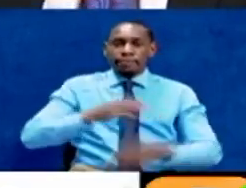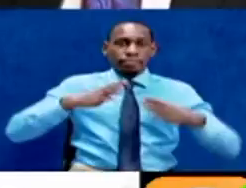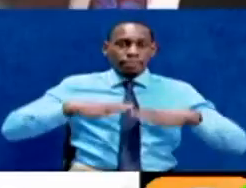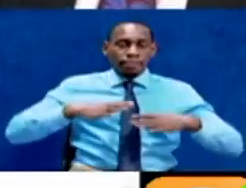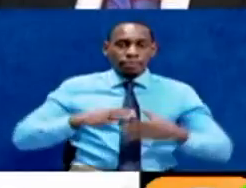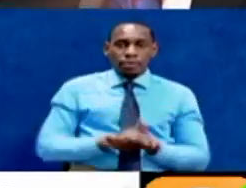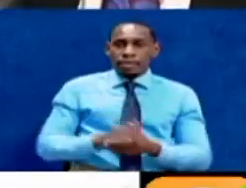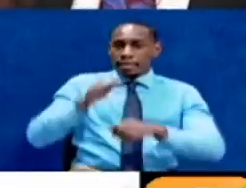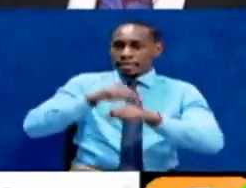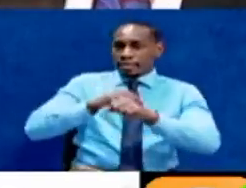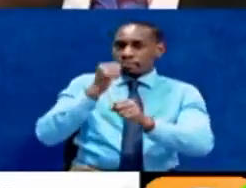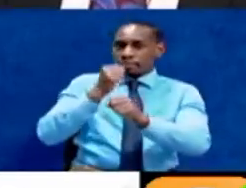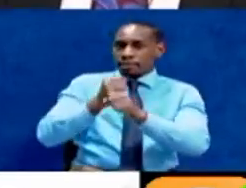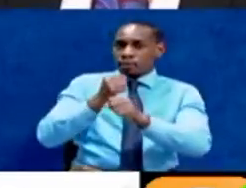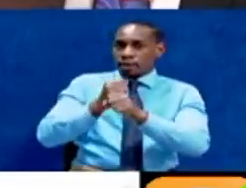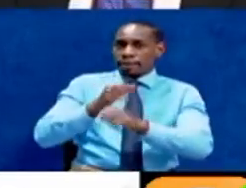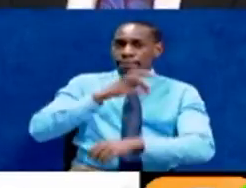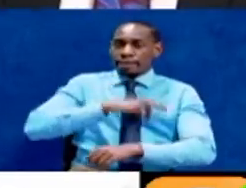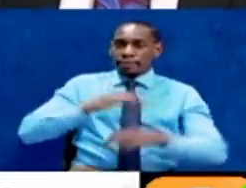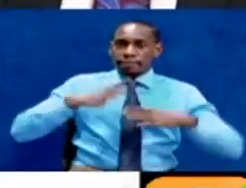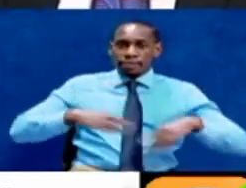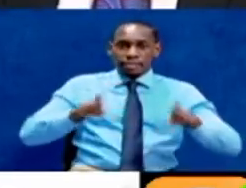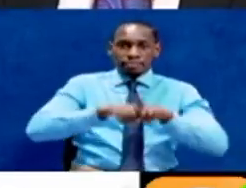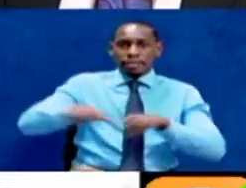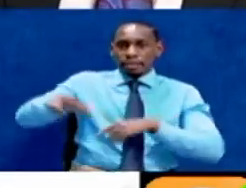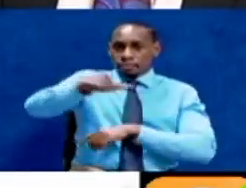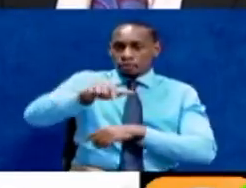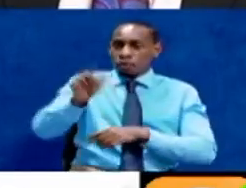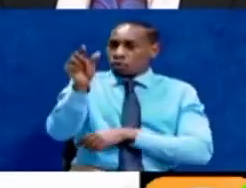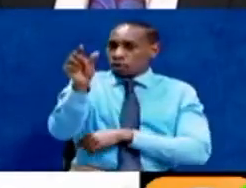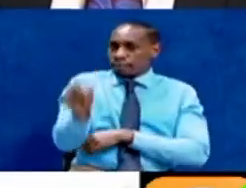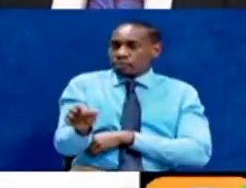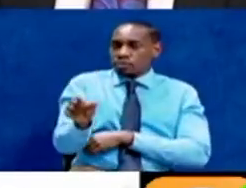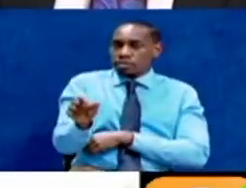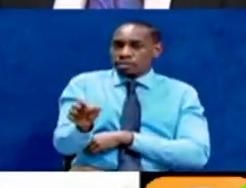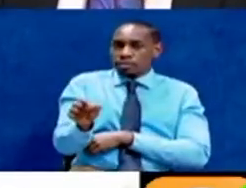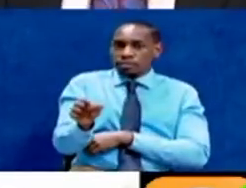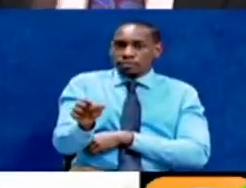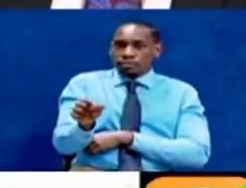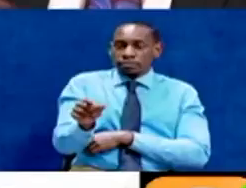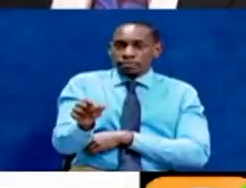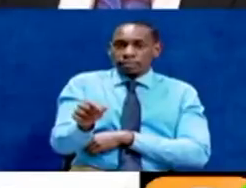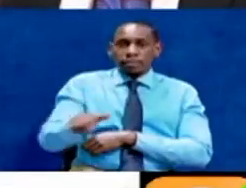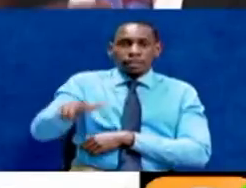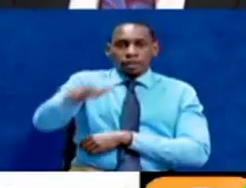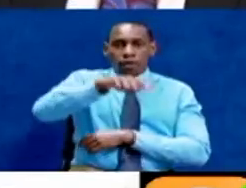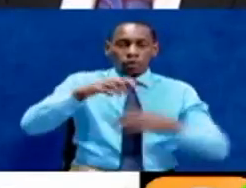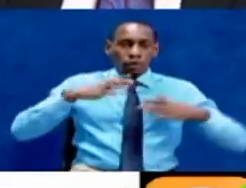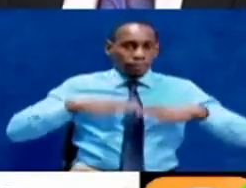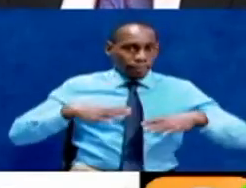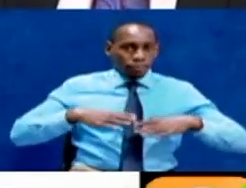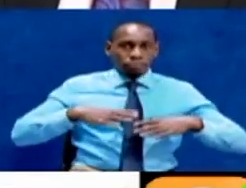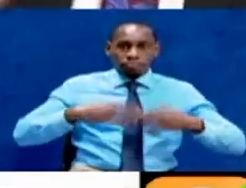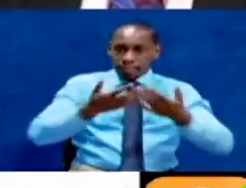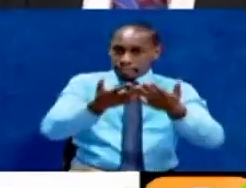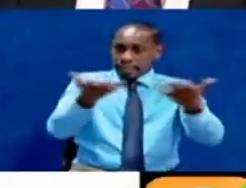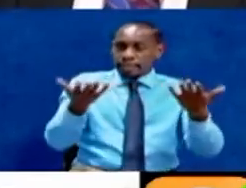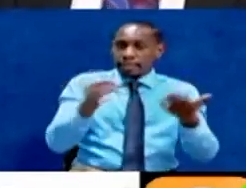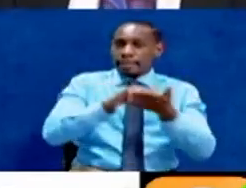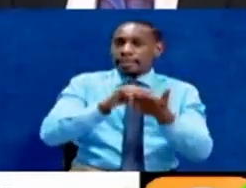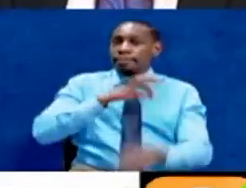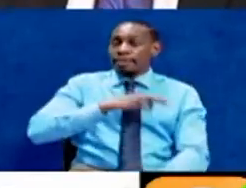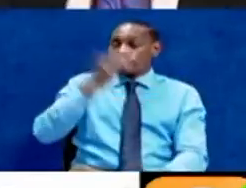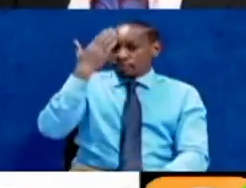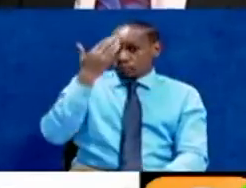Mwananchi. When they are done for the benefit of the Mwananchi, it's the Wanjiku and the Achieng and the Floras that